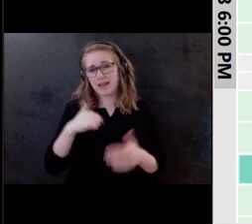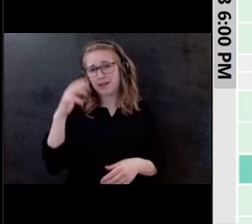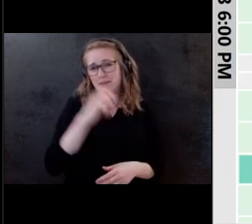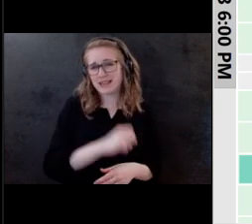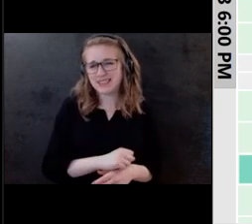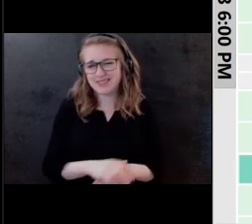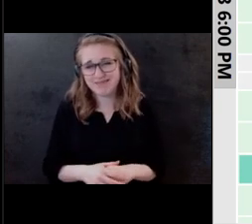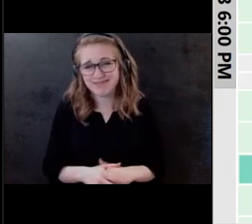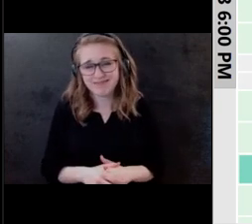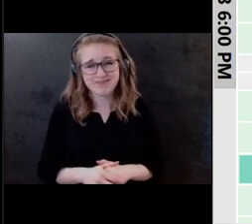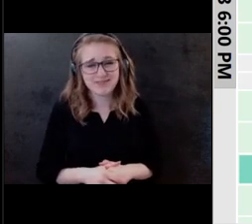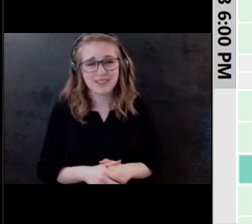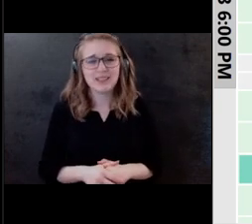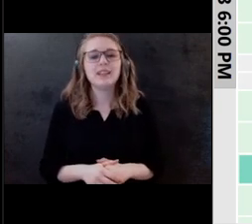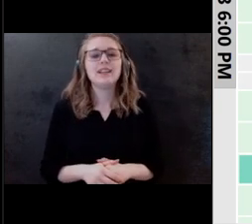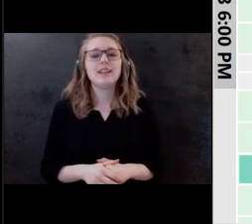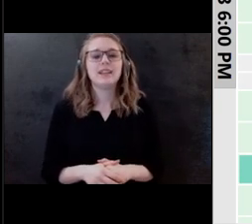so yeah, maybe I missed it. Yeah. But